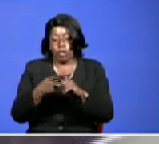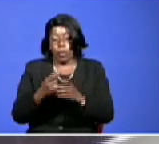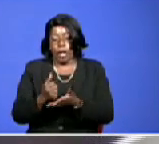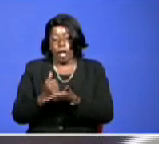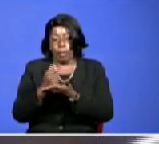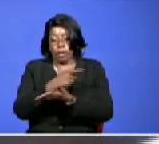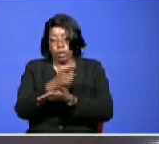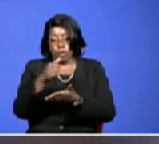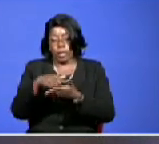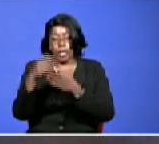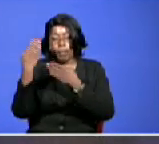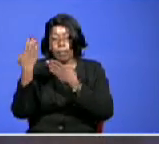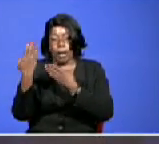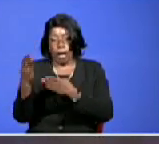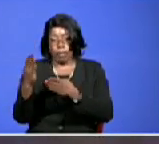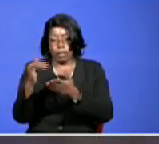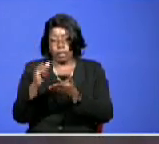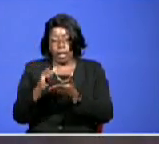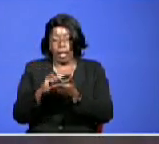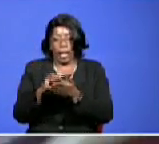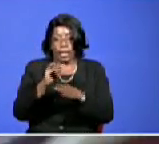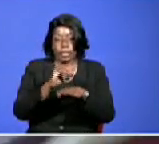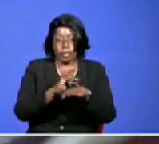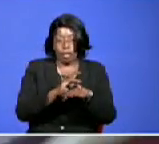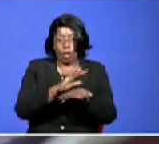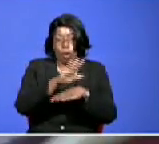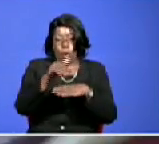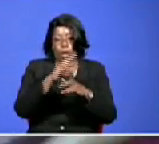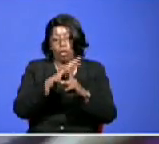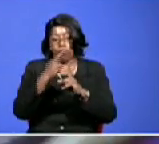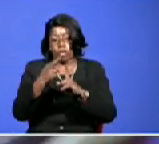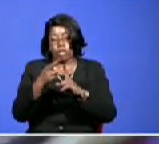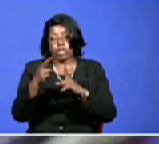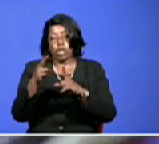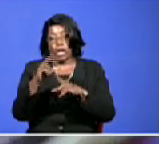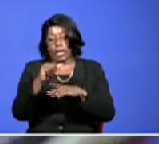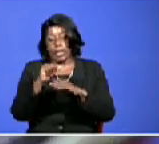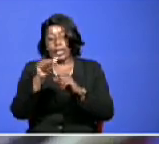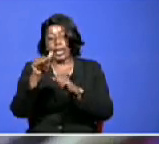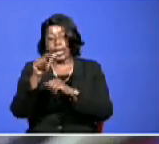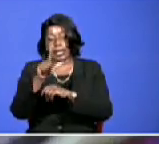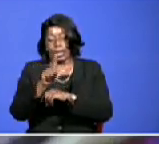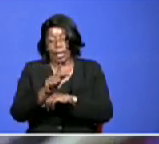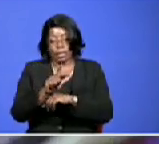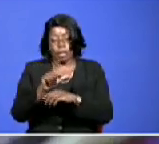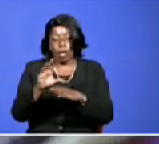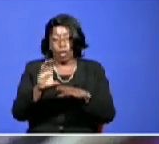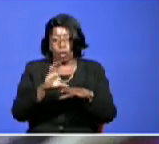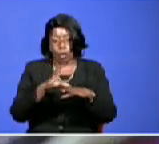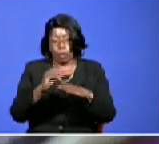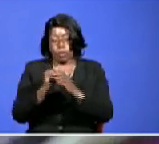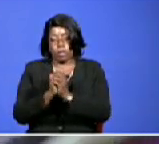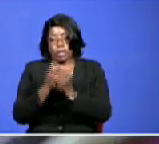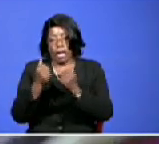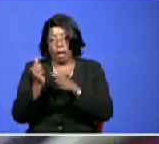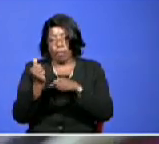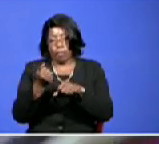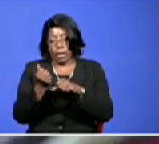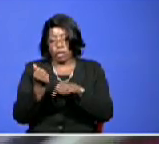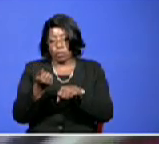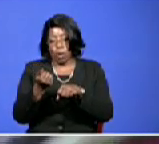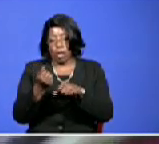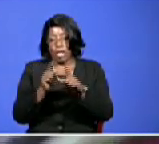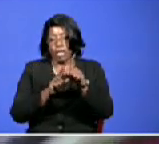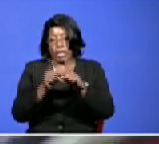in the Bahamas and other impacted regions along the Atlantic coast. Still in Florida, one of the Bahamas' own upcoming baseball stars doing